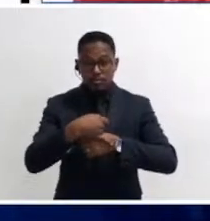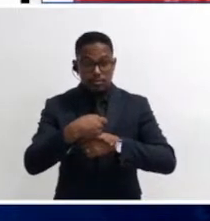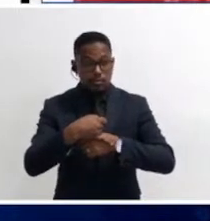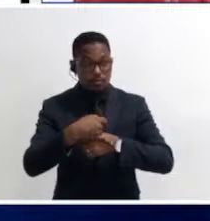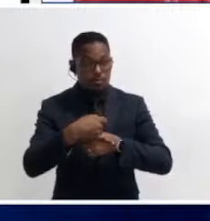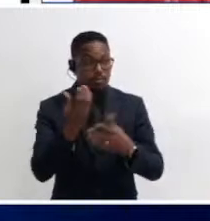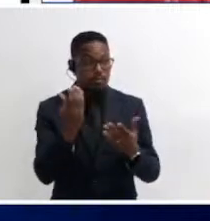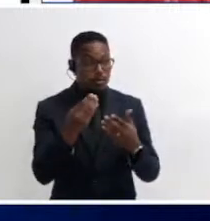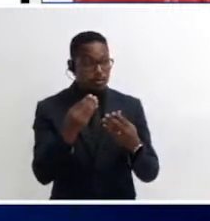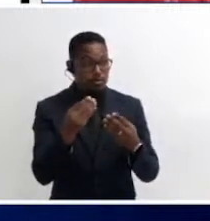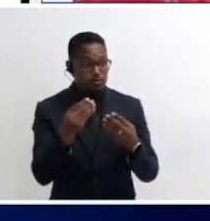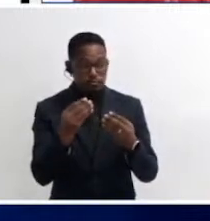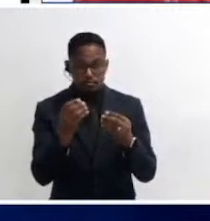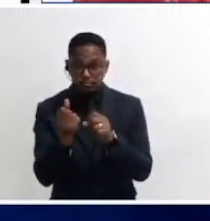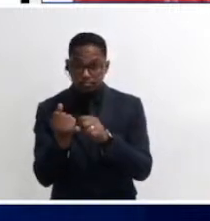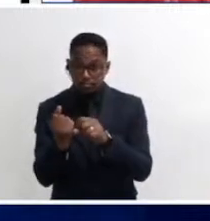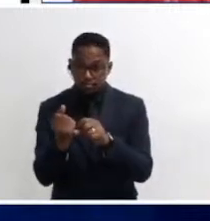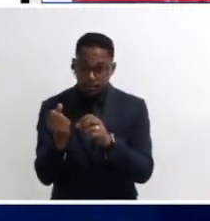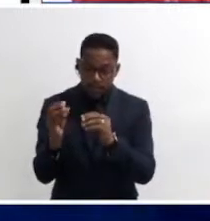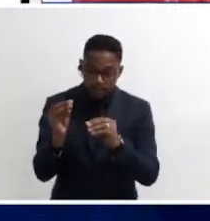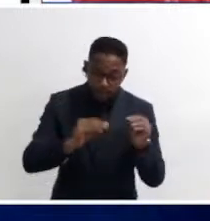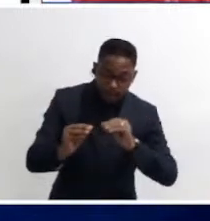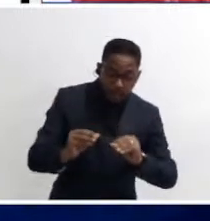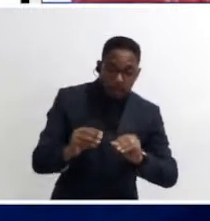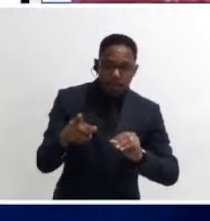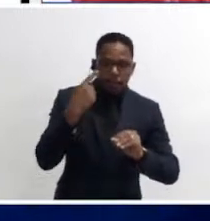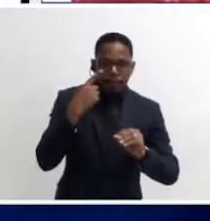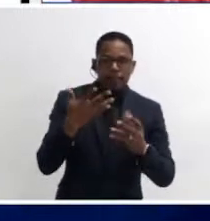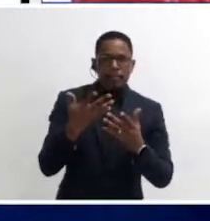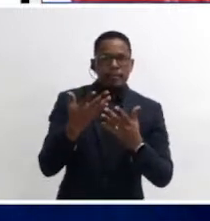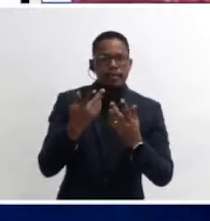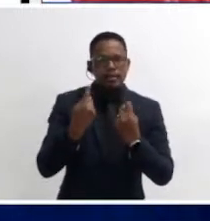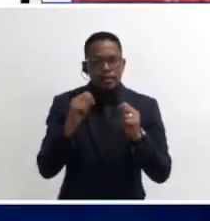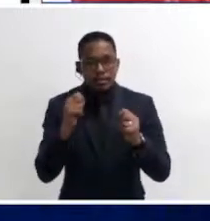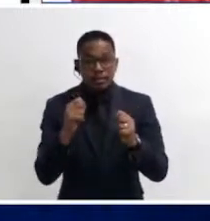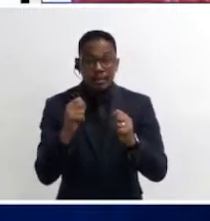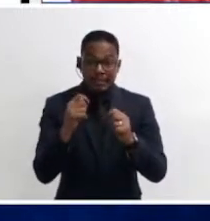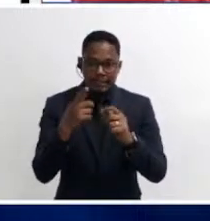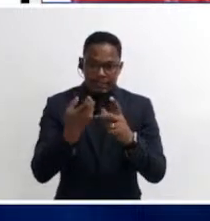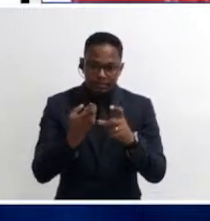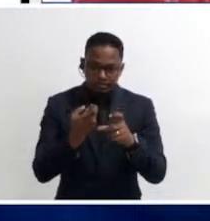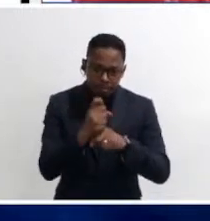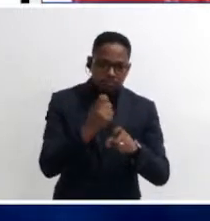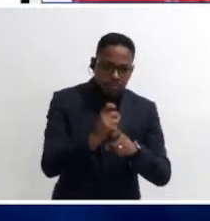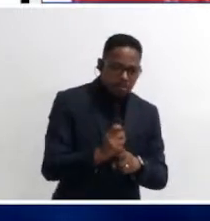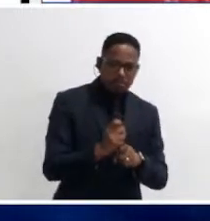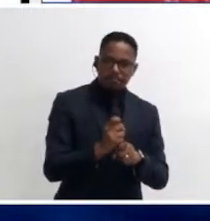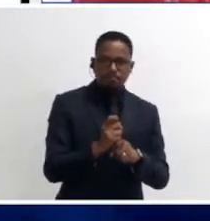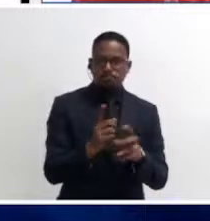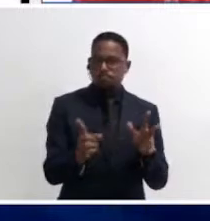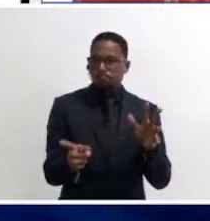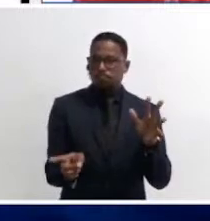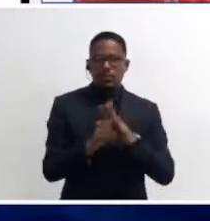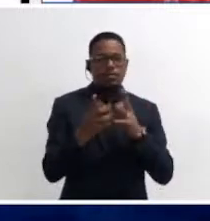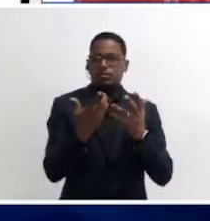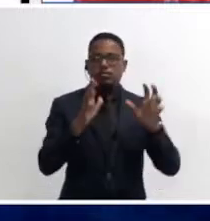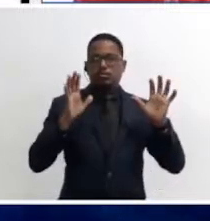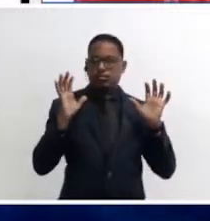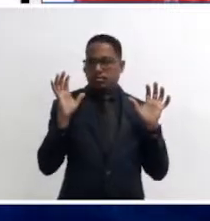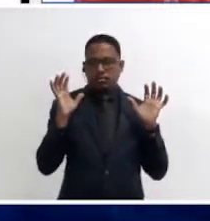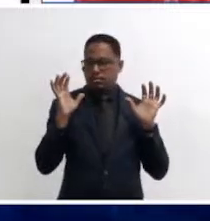time trying to ensure that these kinds of failure modes don't happen. And so it can be quite challenging, in fact.